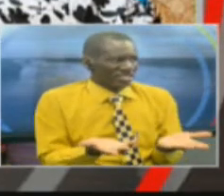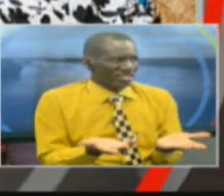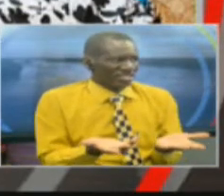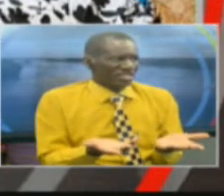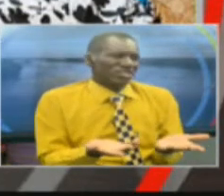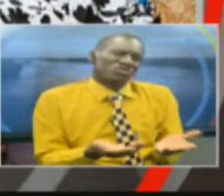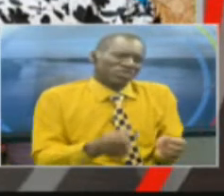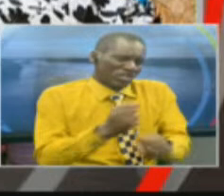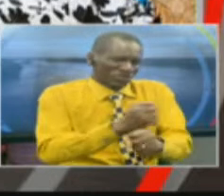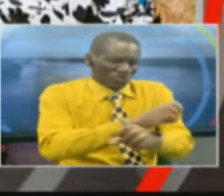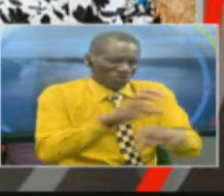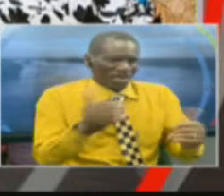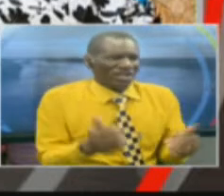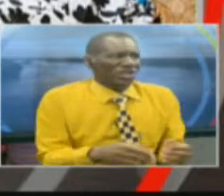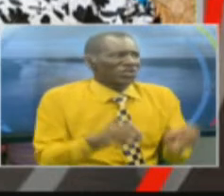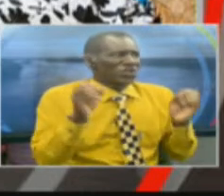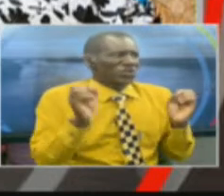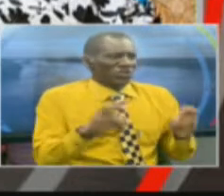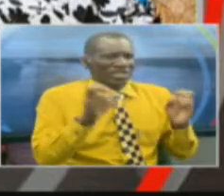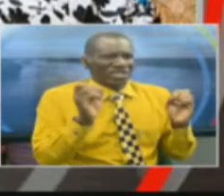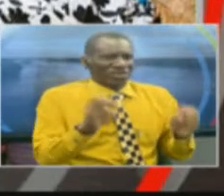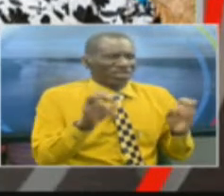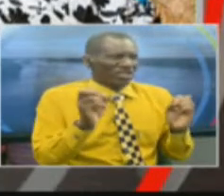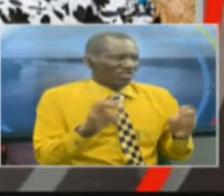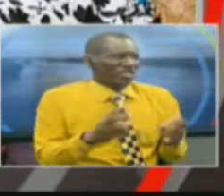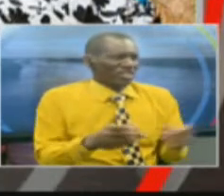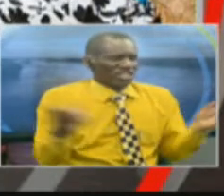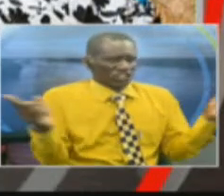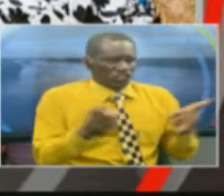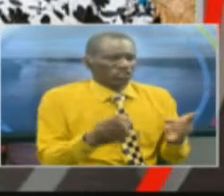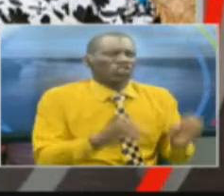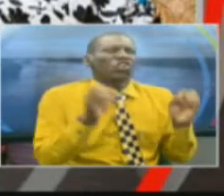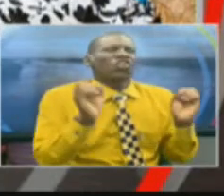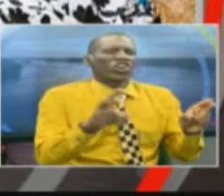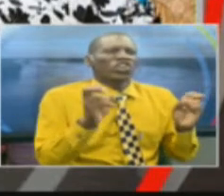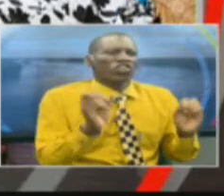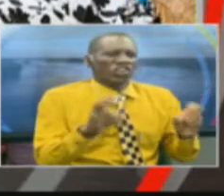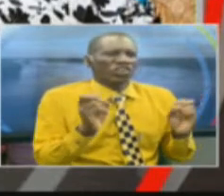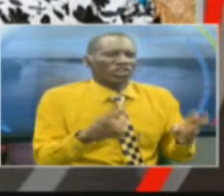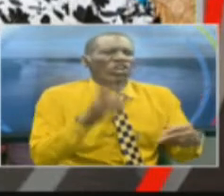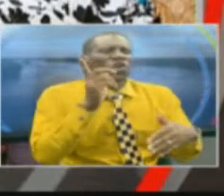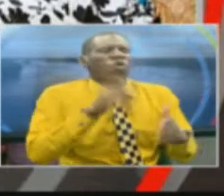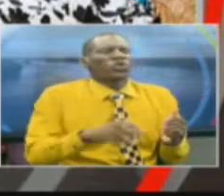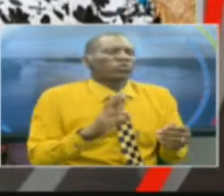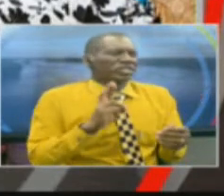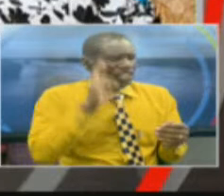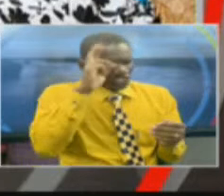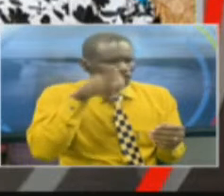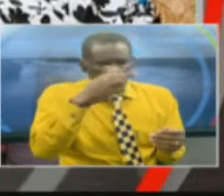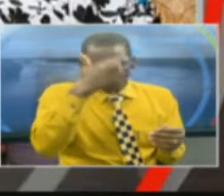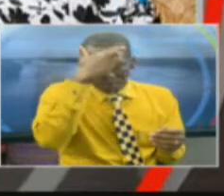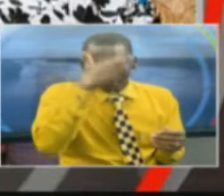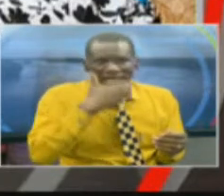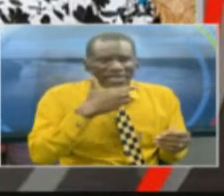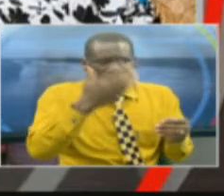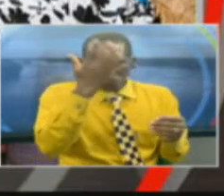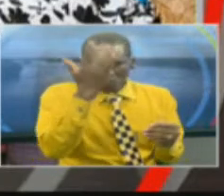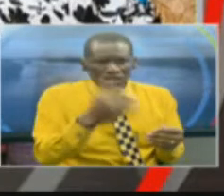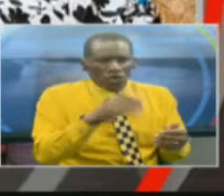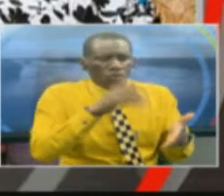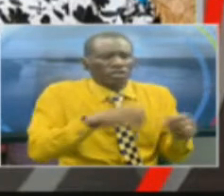Yeah. Okay, so that's in a brief. Yeah. Okay, and what was the cause of your